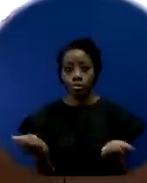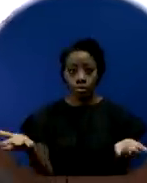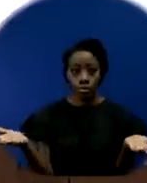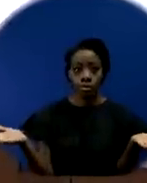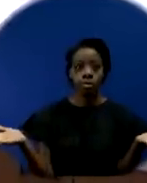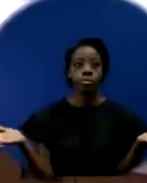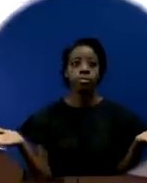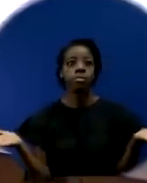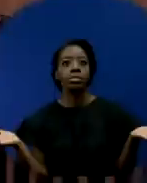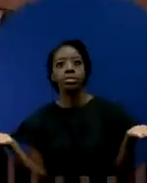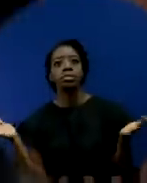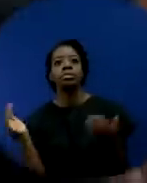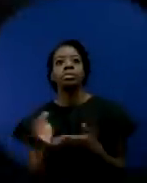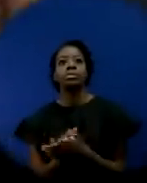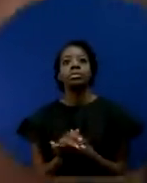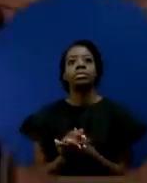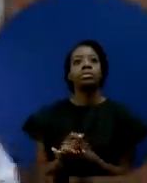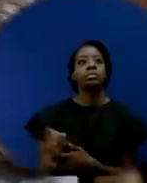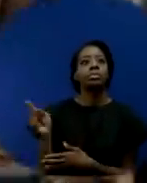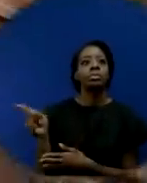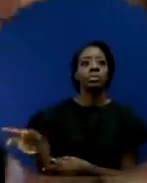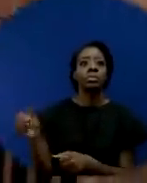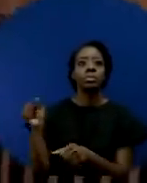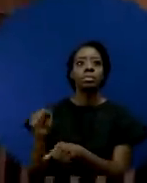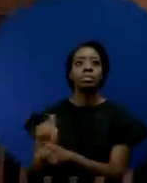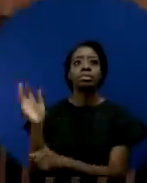Yes, Lord. It was there by faith.